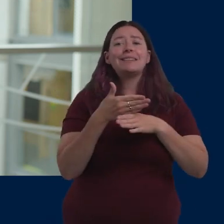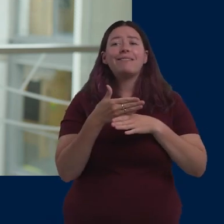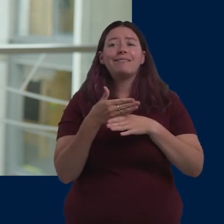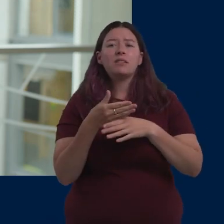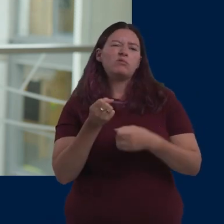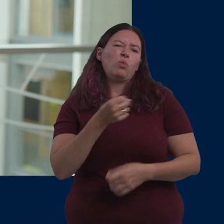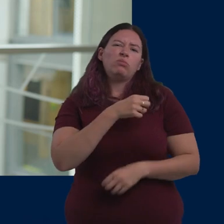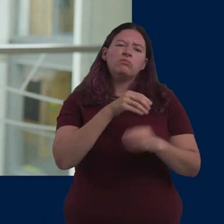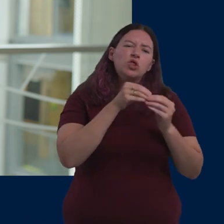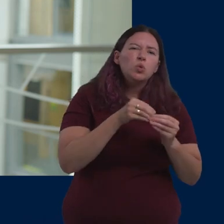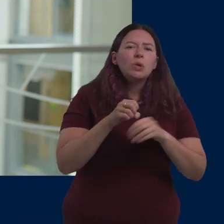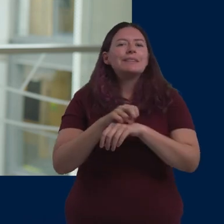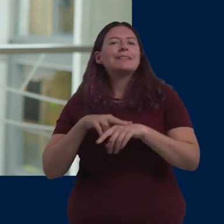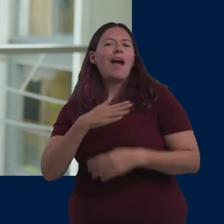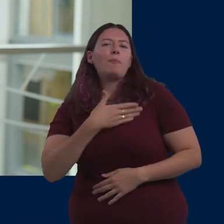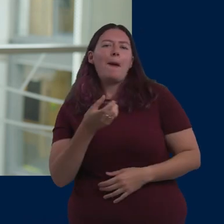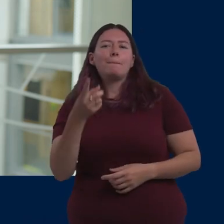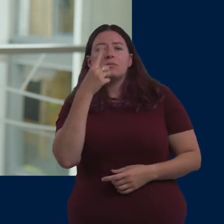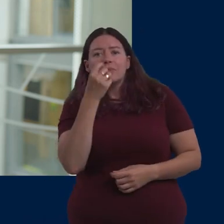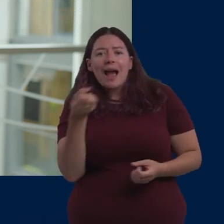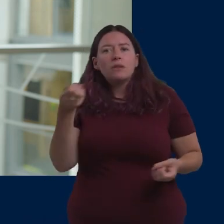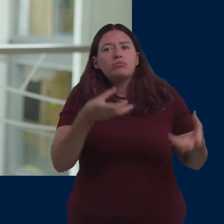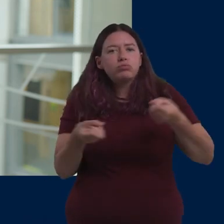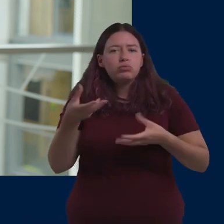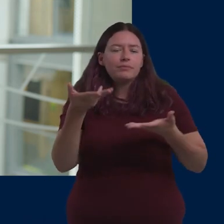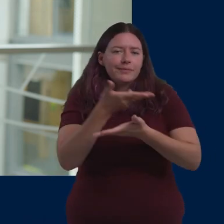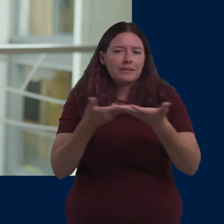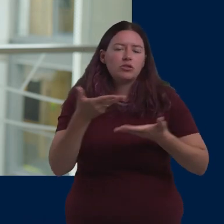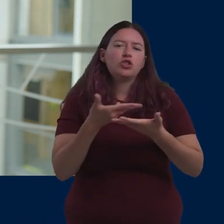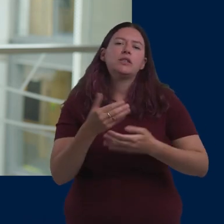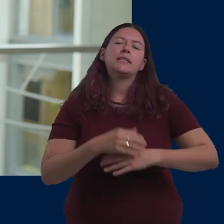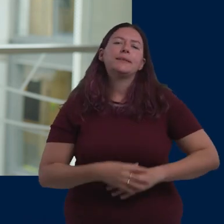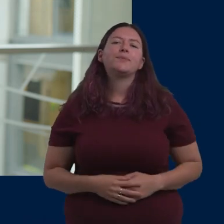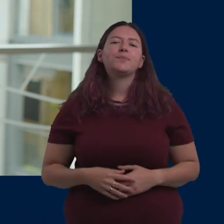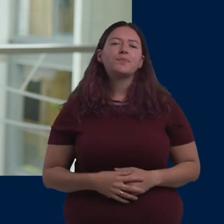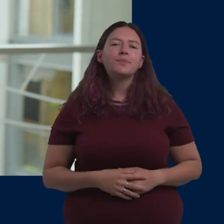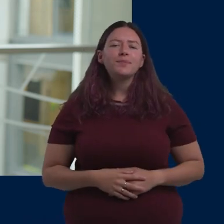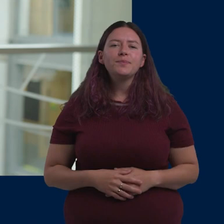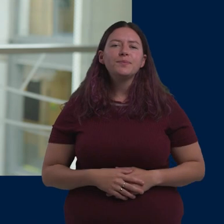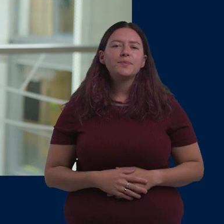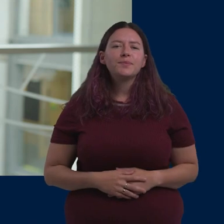of members in discussions, particularly students and staff members.